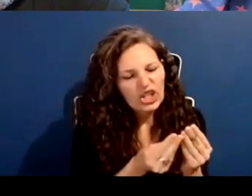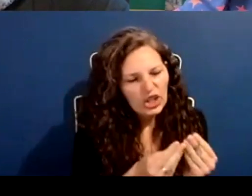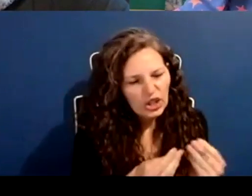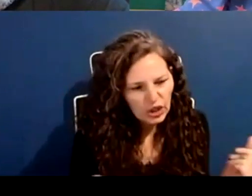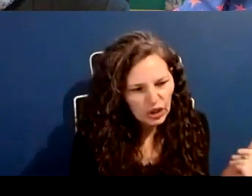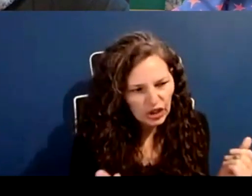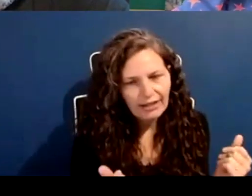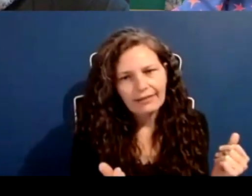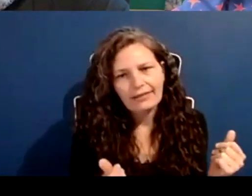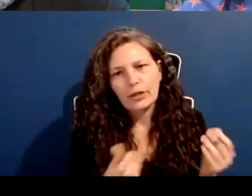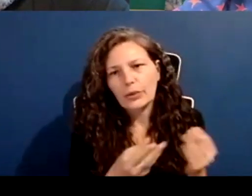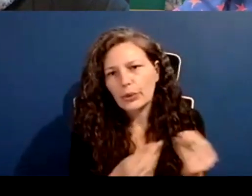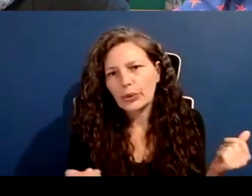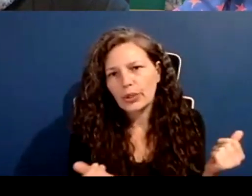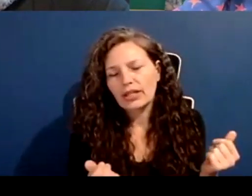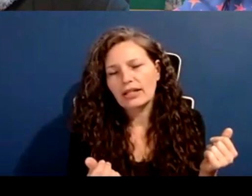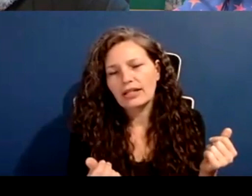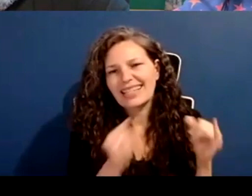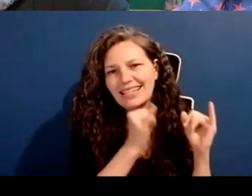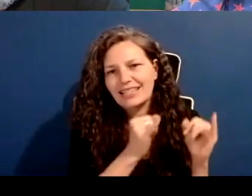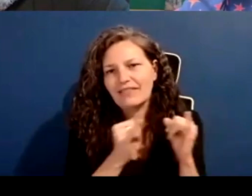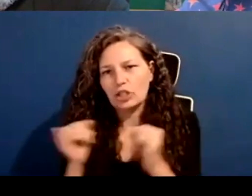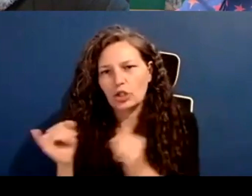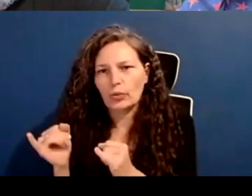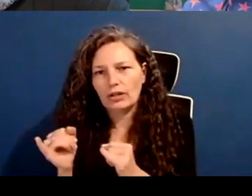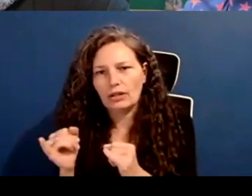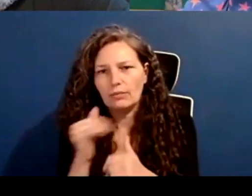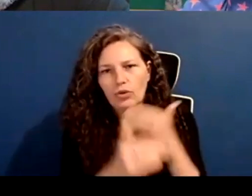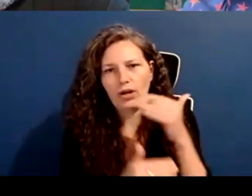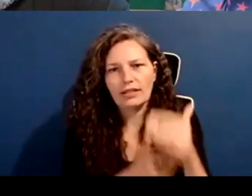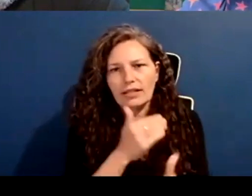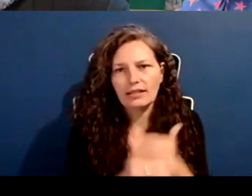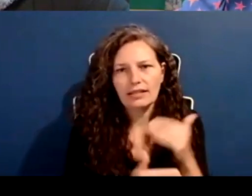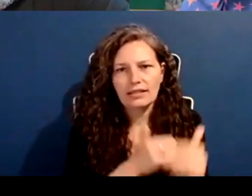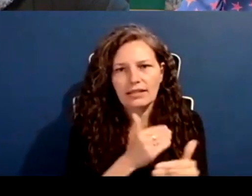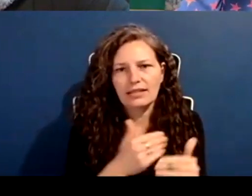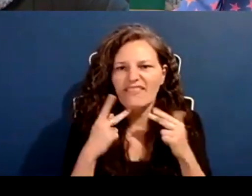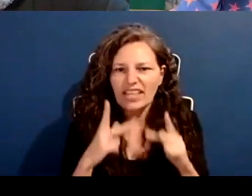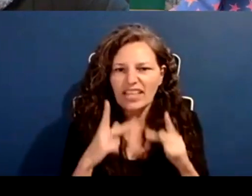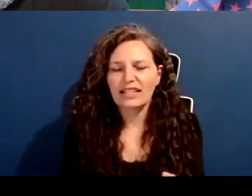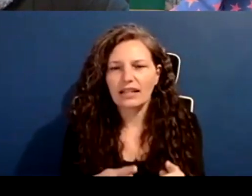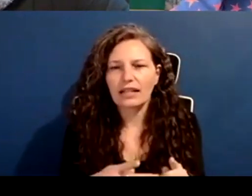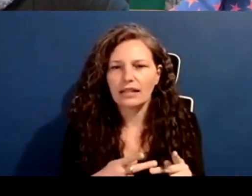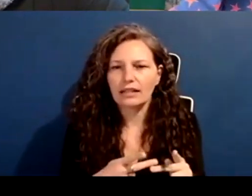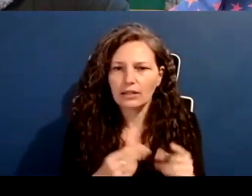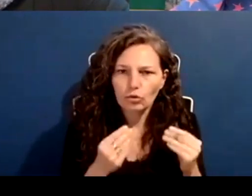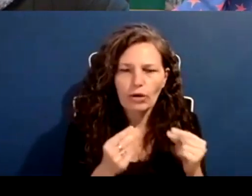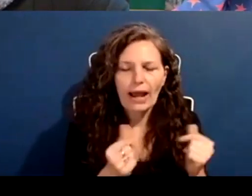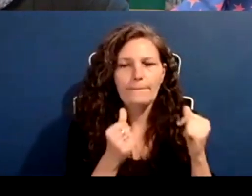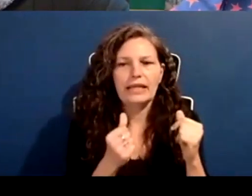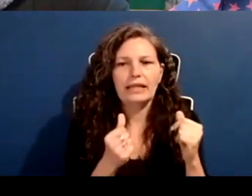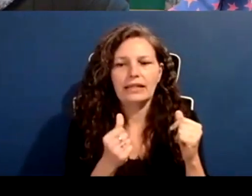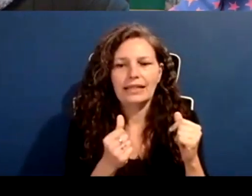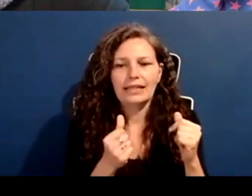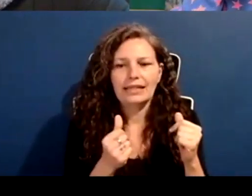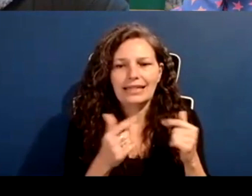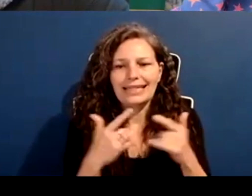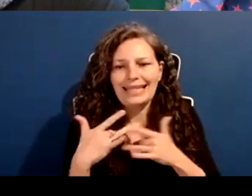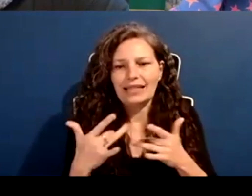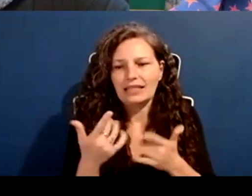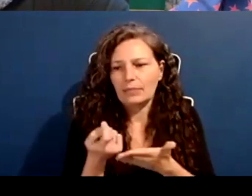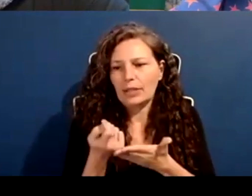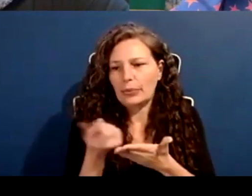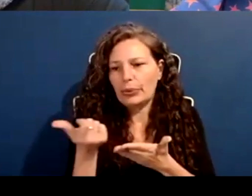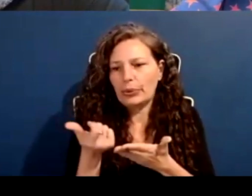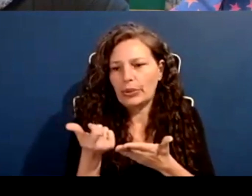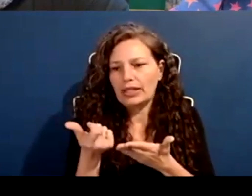fairly rapid, and it concentrates on eliminating something, usually disease or disability